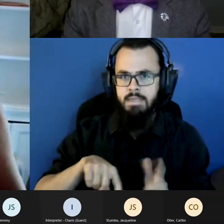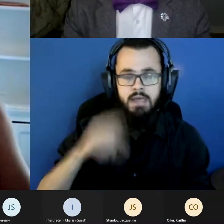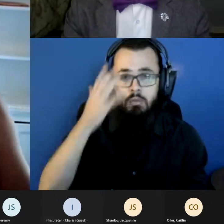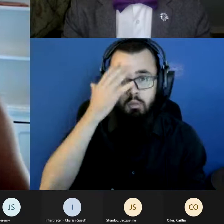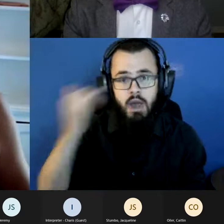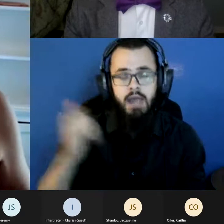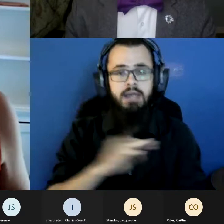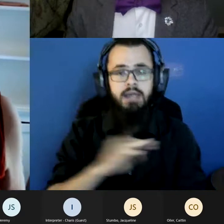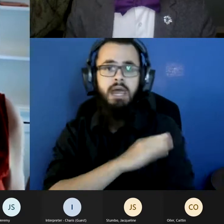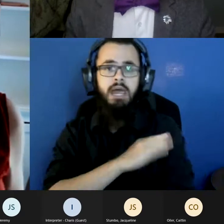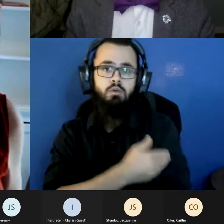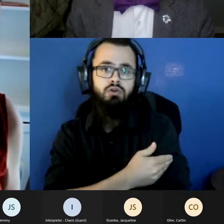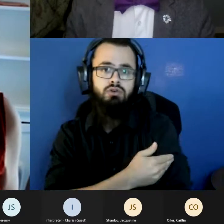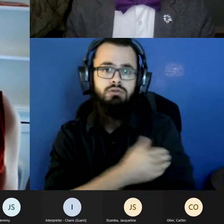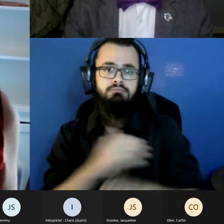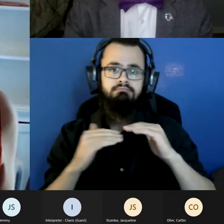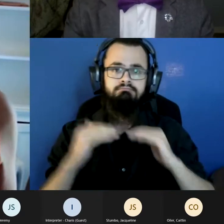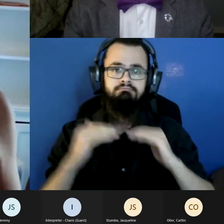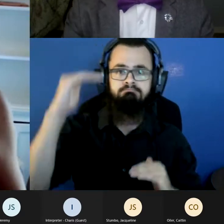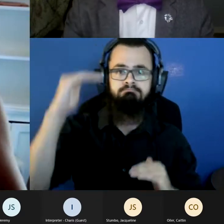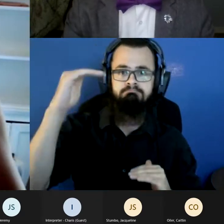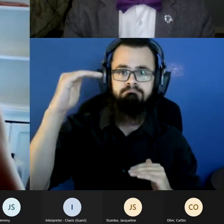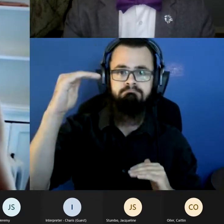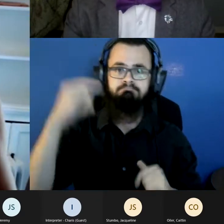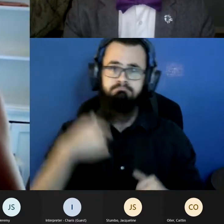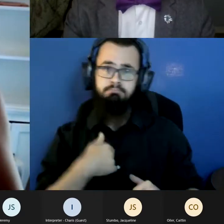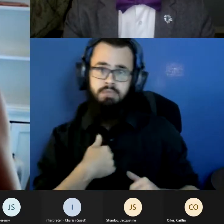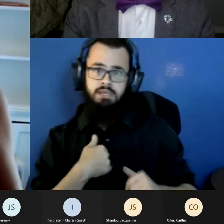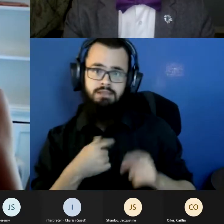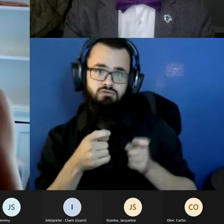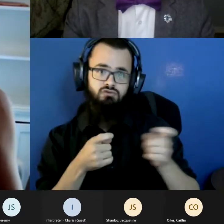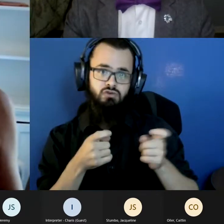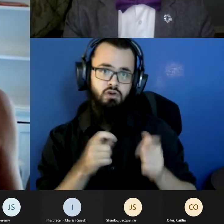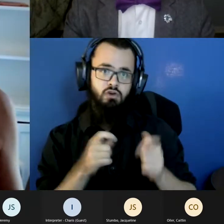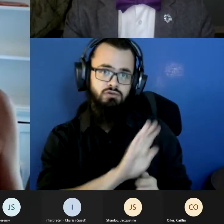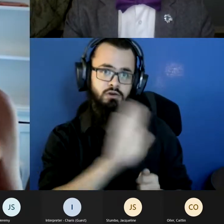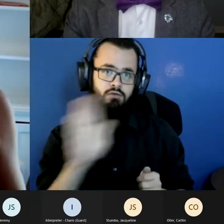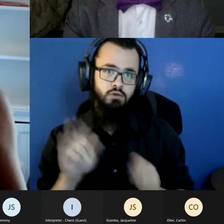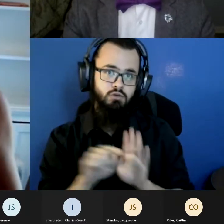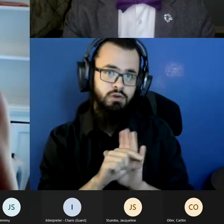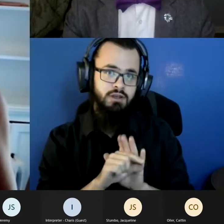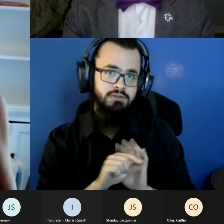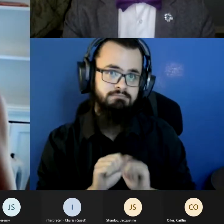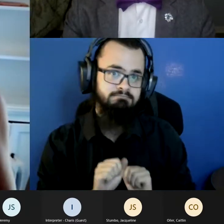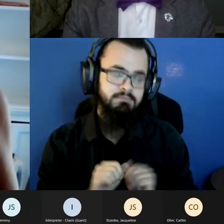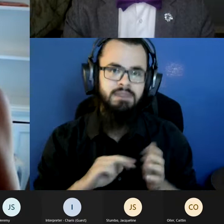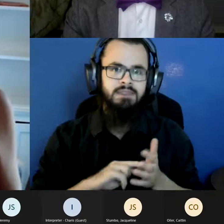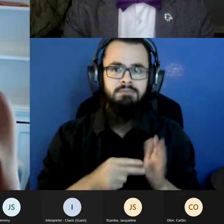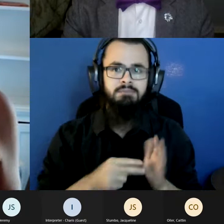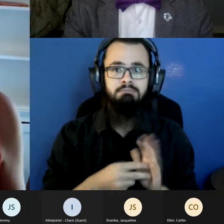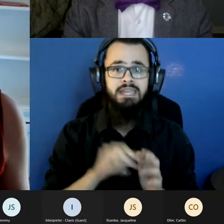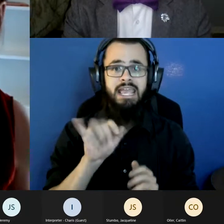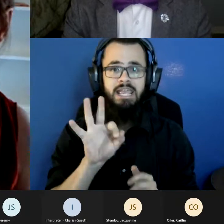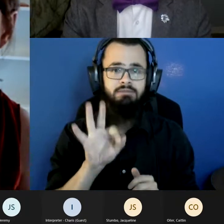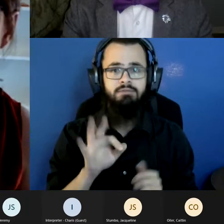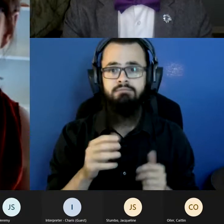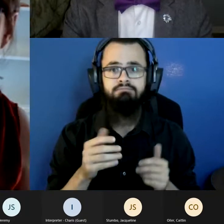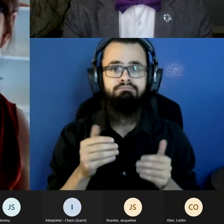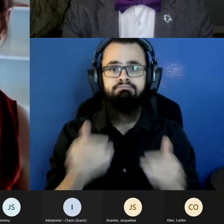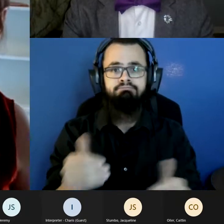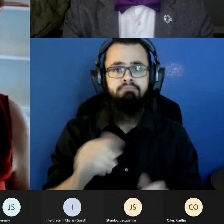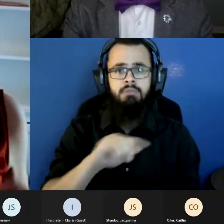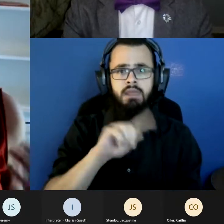the key to their grades, and so it places us all at risk of a discrimination claim